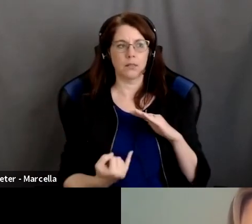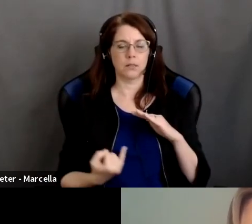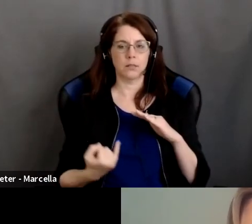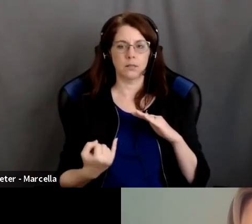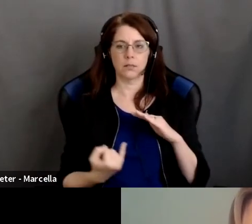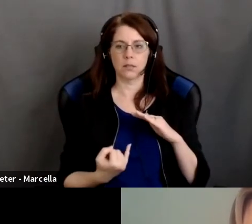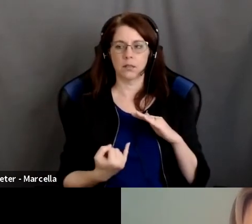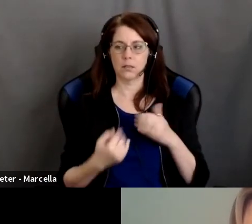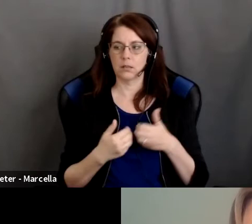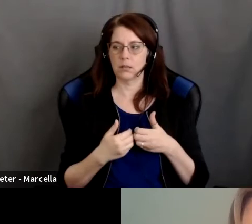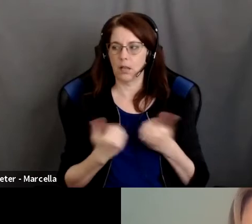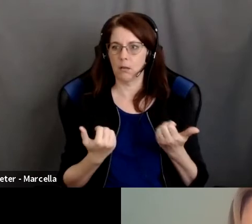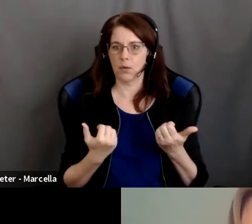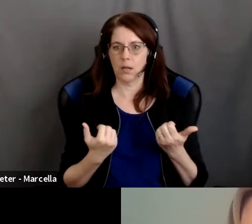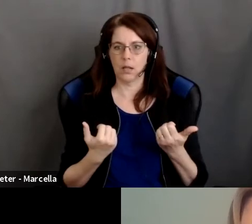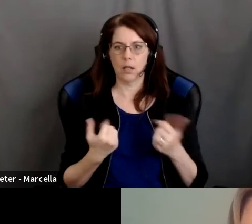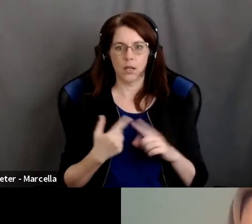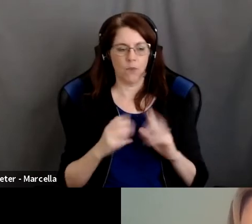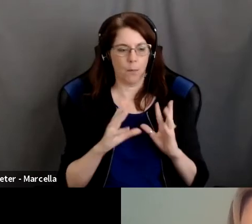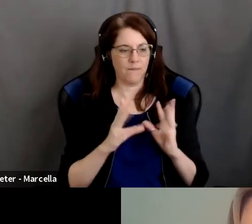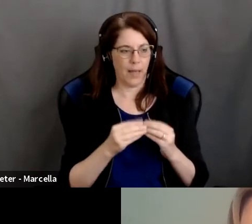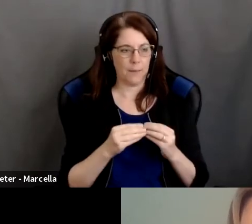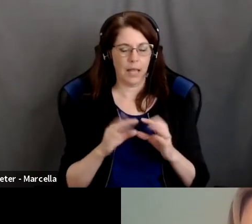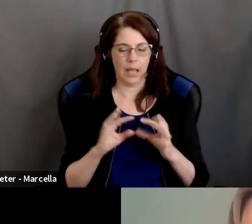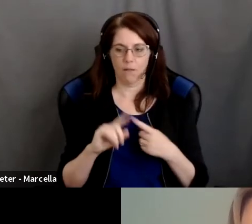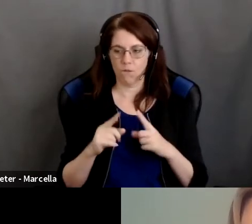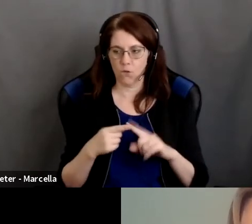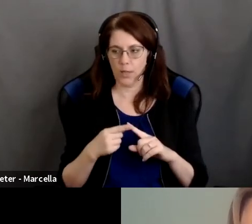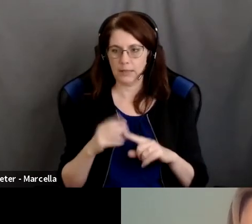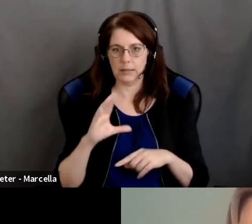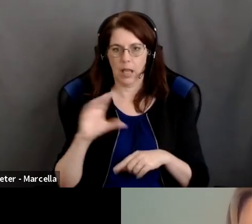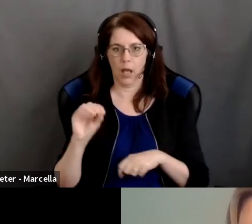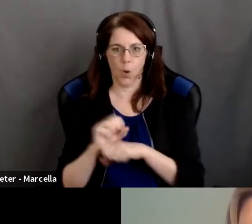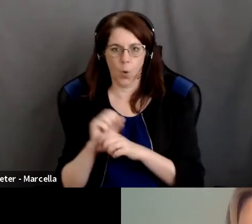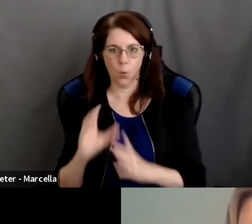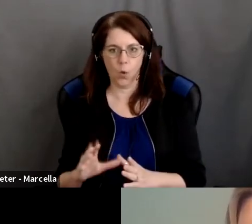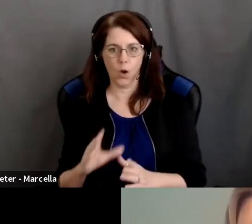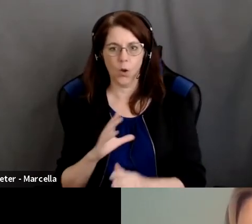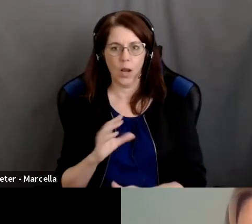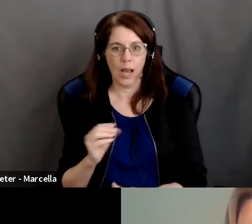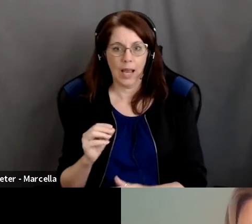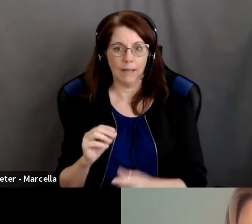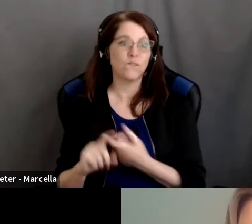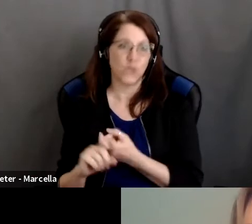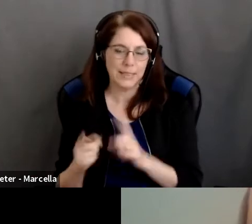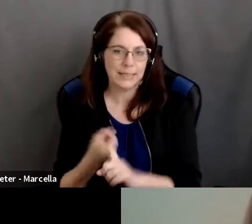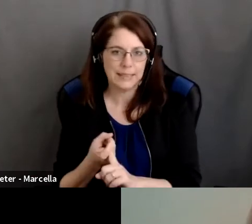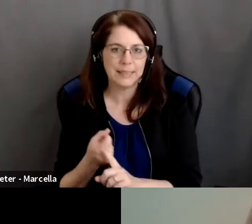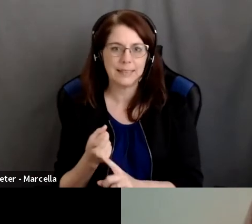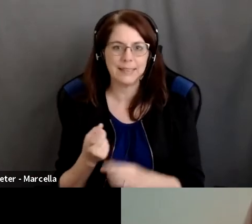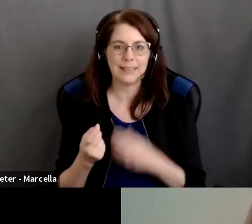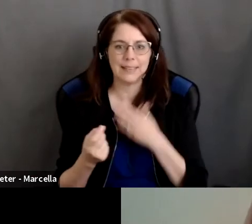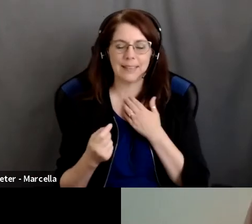and separated from family and friends and co-workers and friends